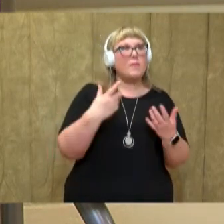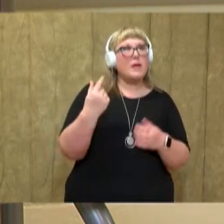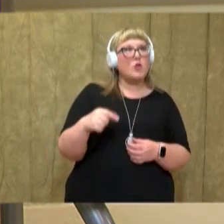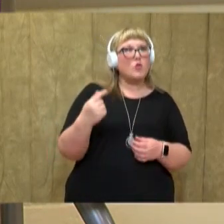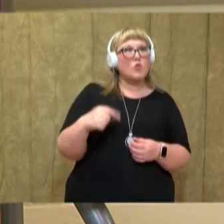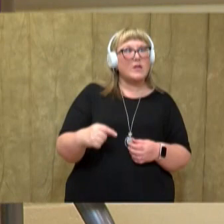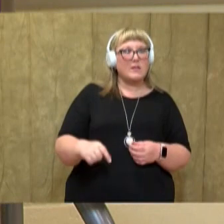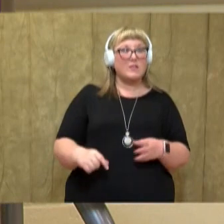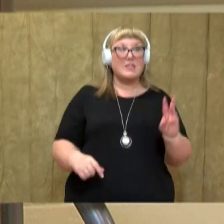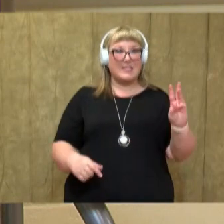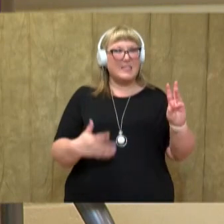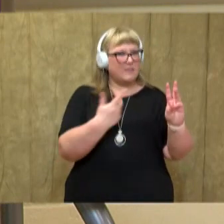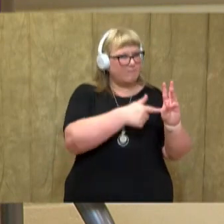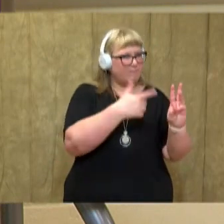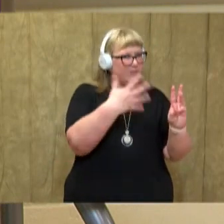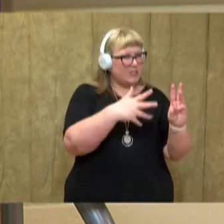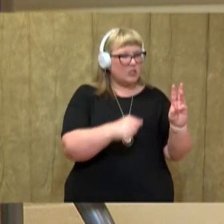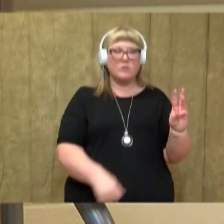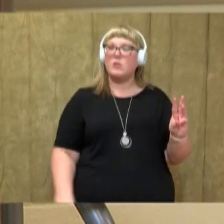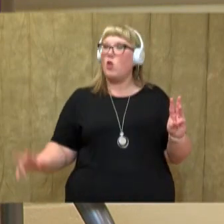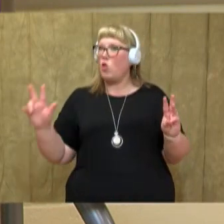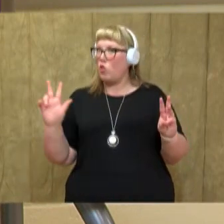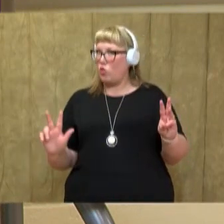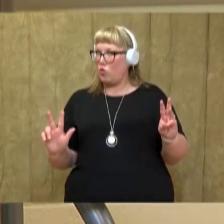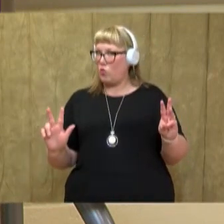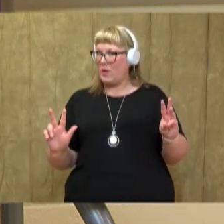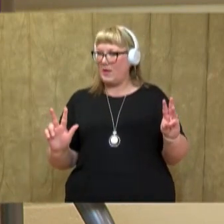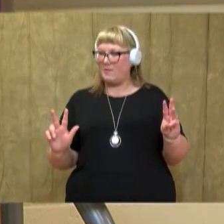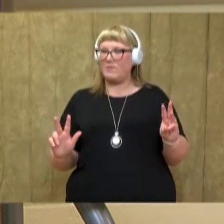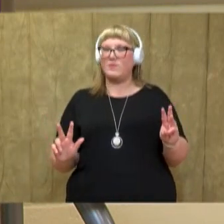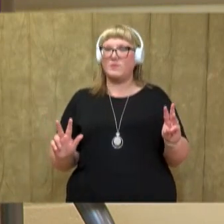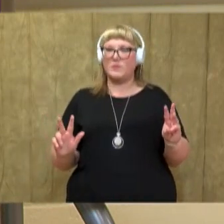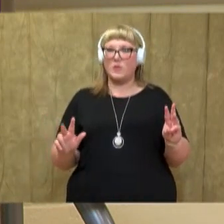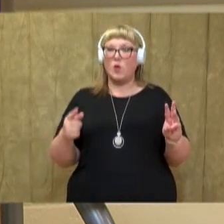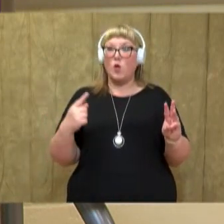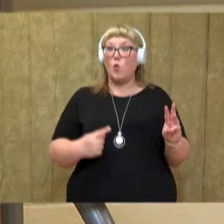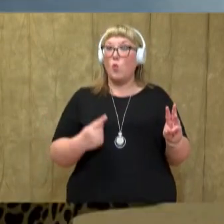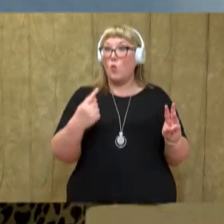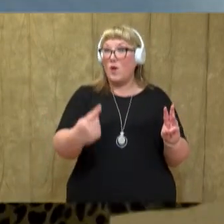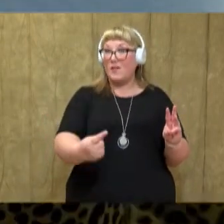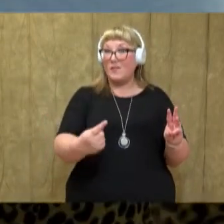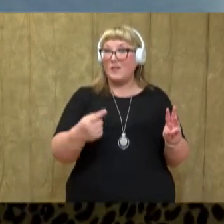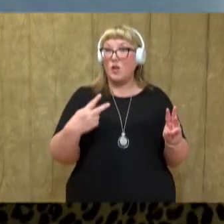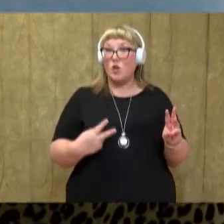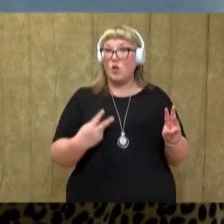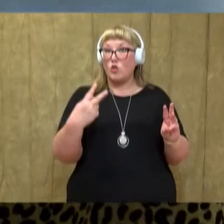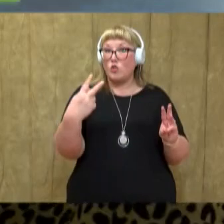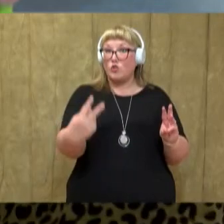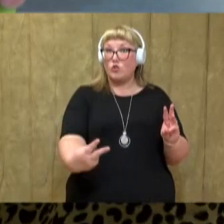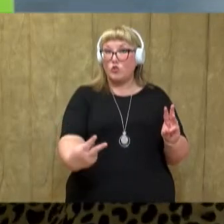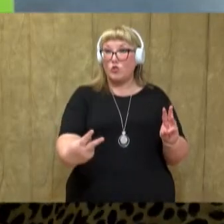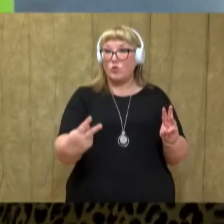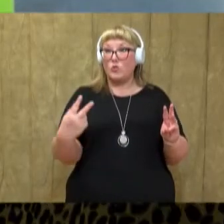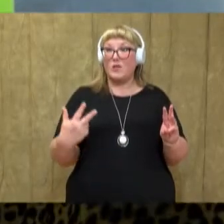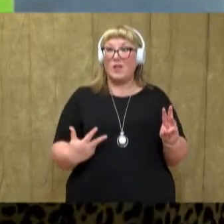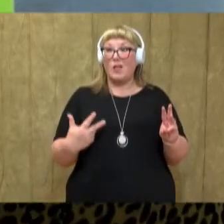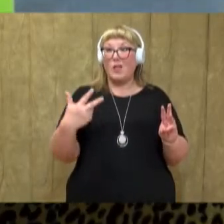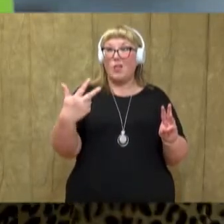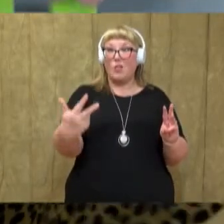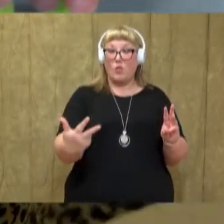green cubes do we need? 6 plus 3. Let's add 3 more. 1,